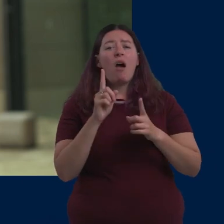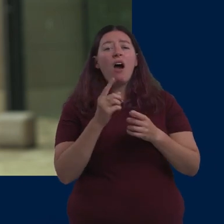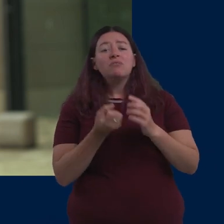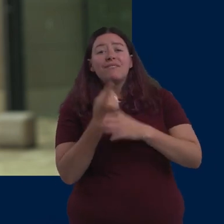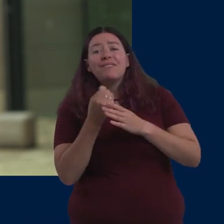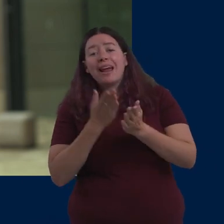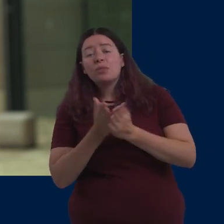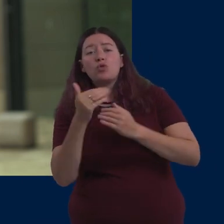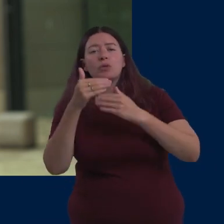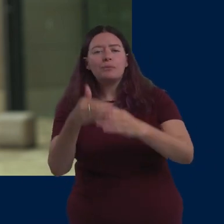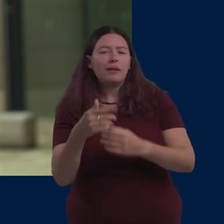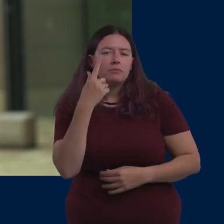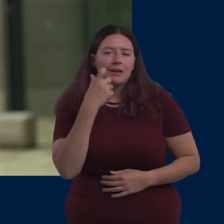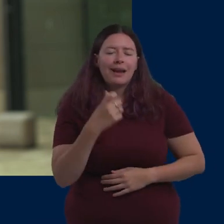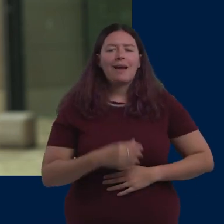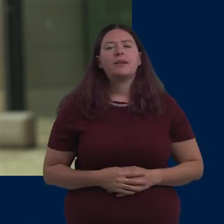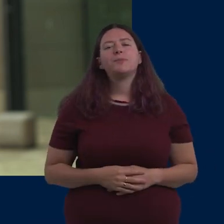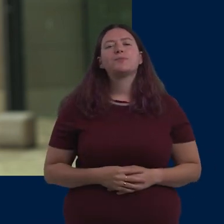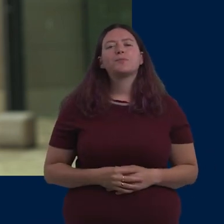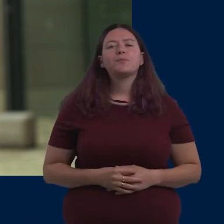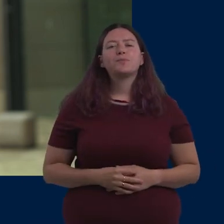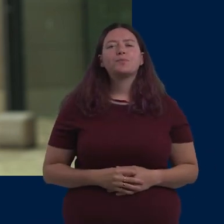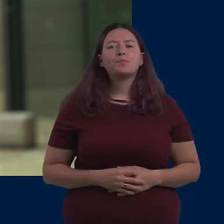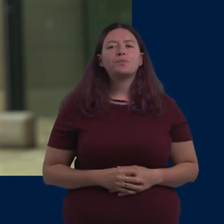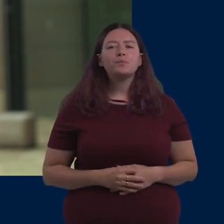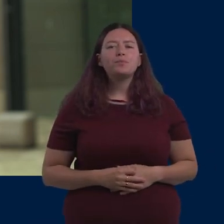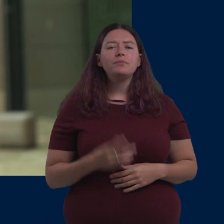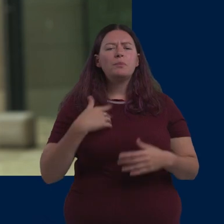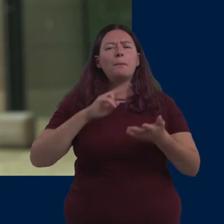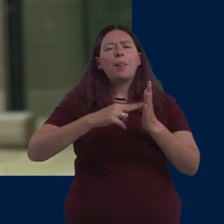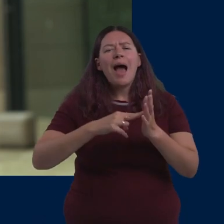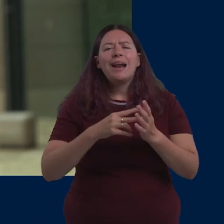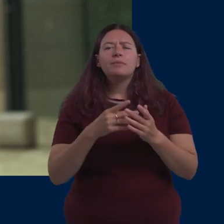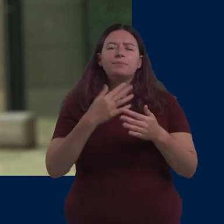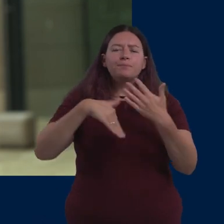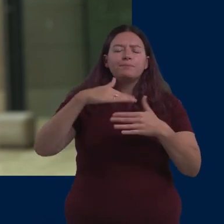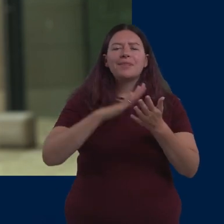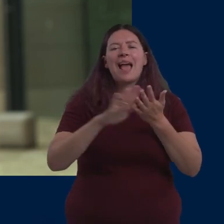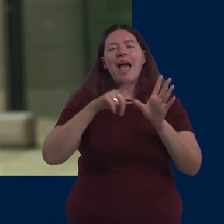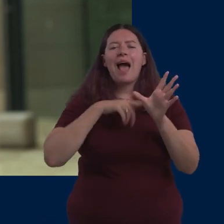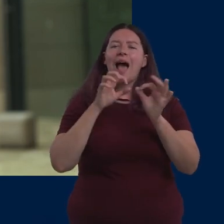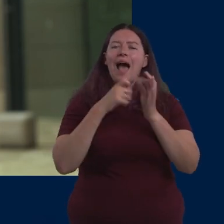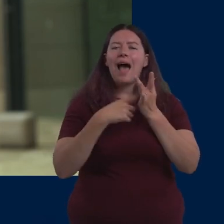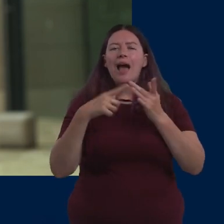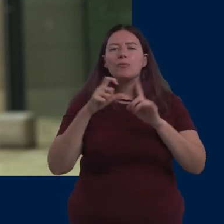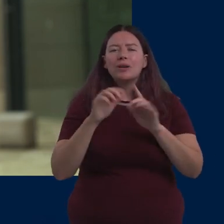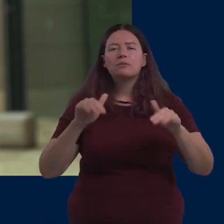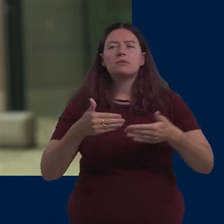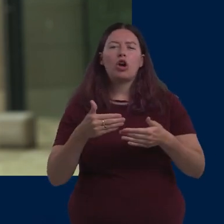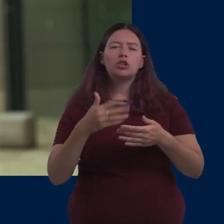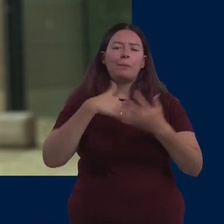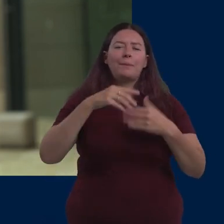also respond to events as they unfold over the semester. We're currently planning for a hybrid induction with a mix of